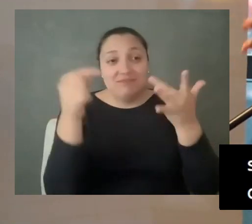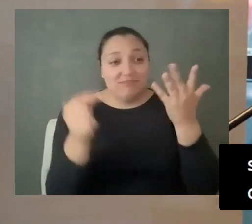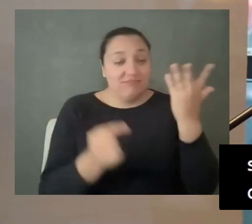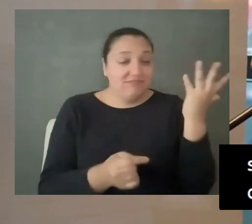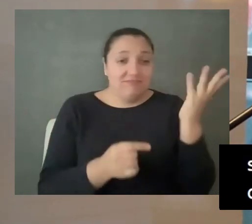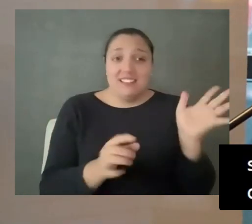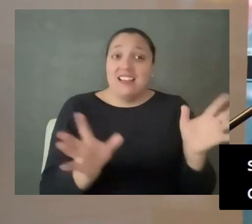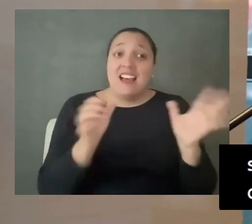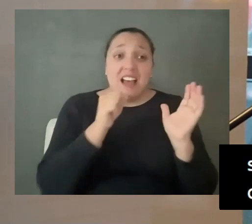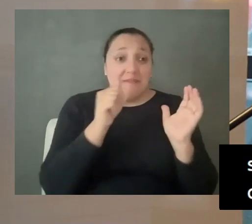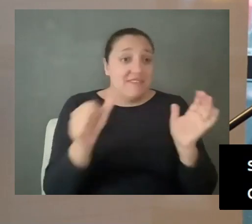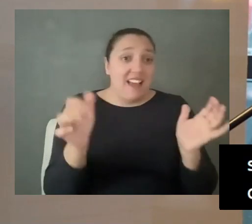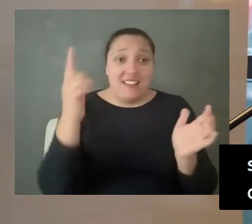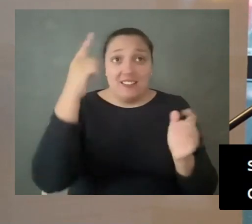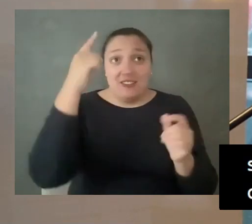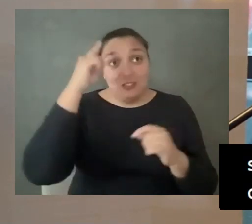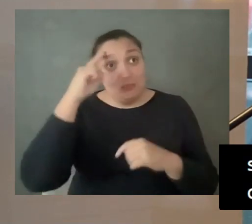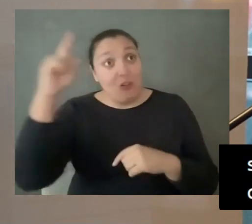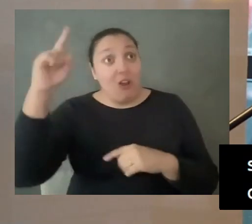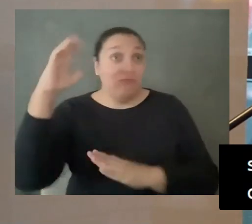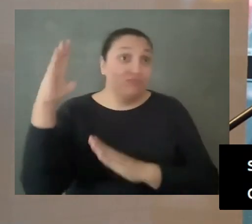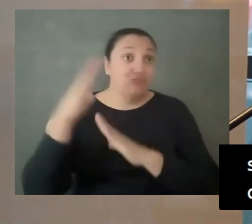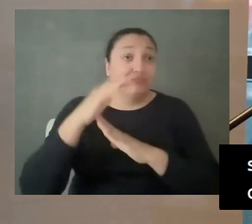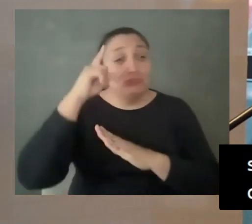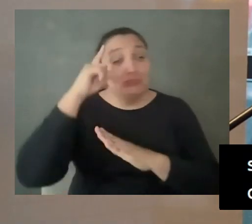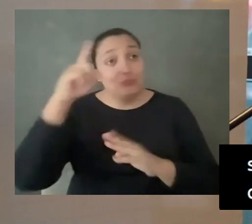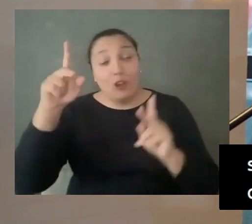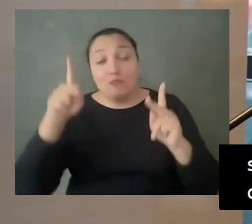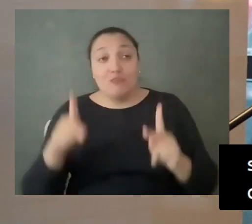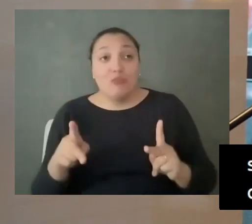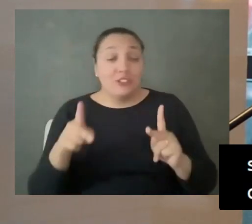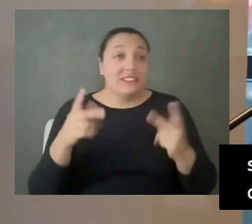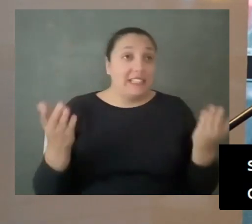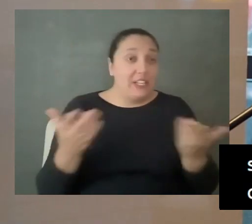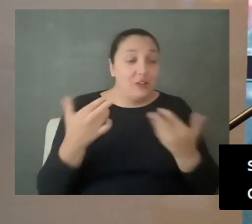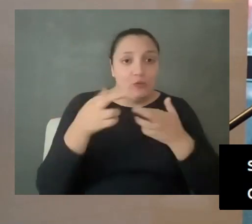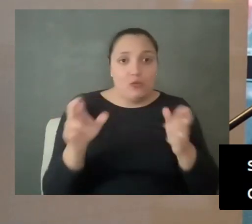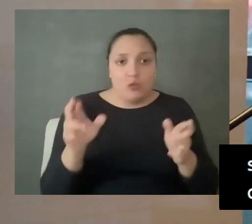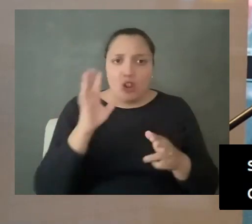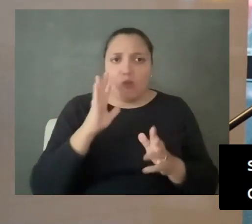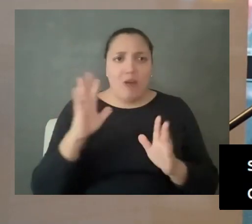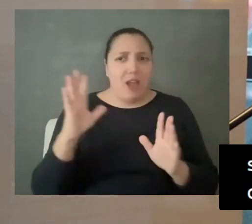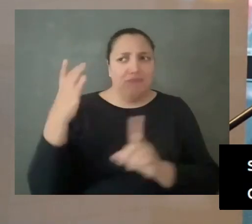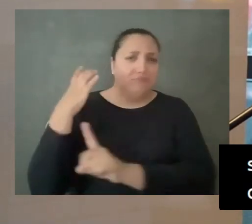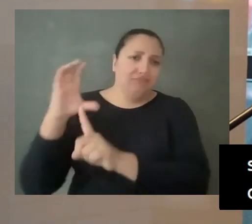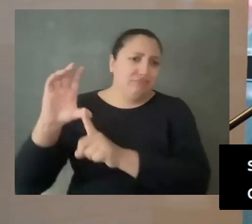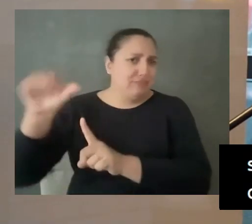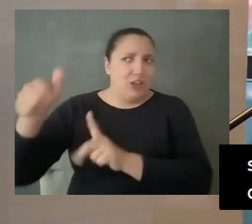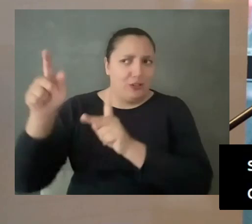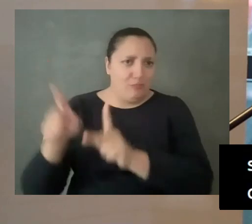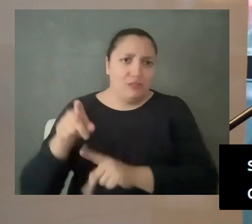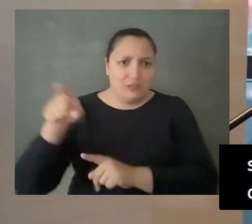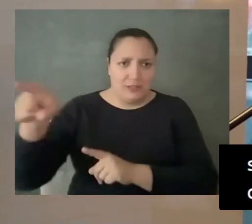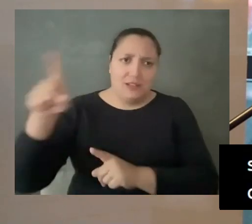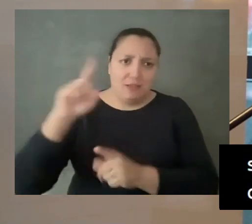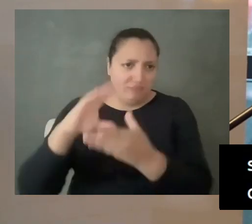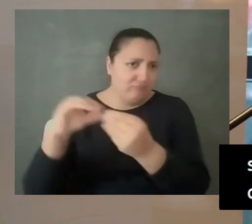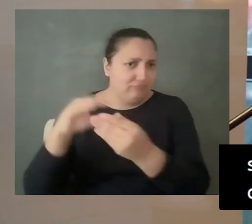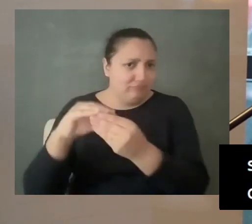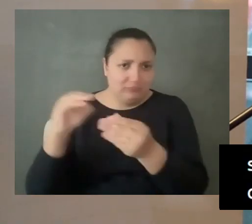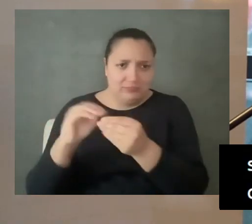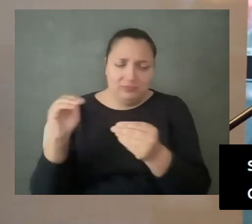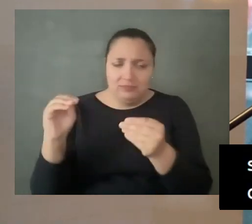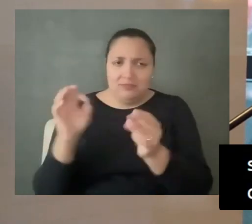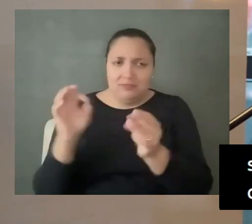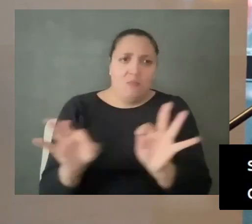in this room on this issue, and so I'm going to leave some room for other folks to talk about the things that are important around